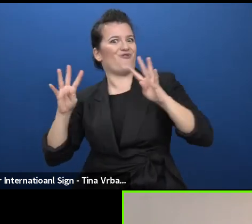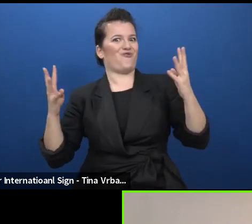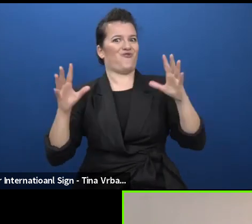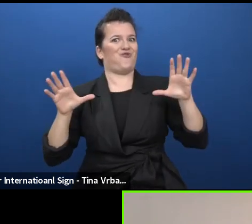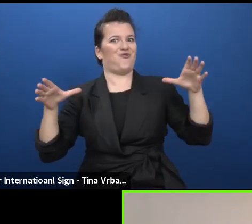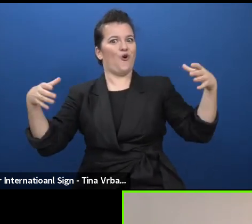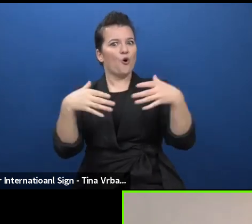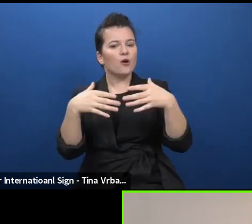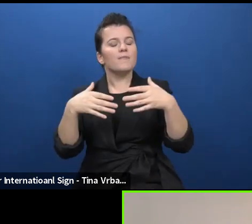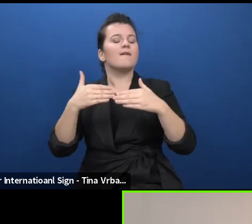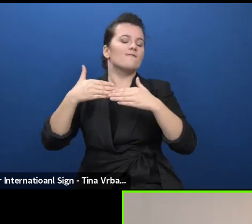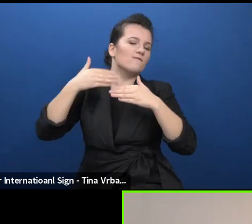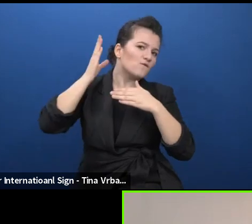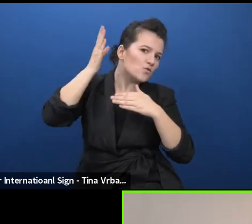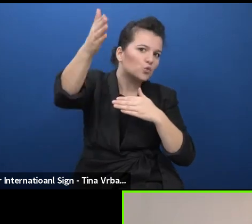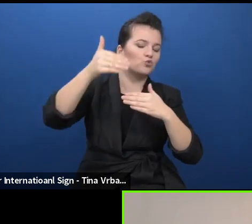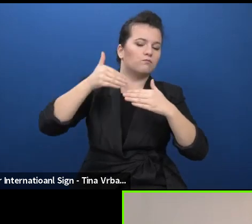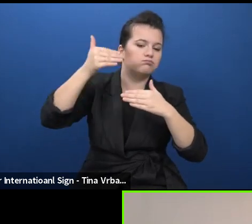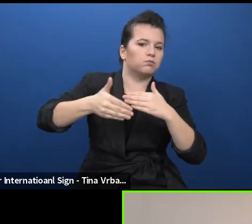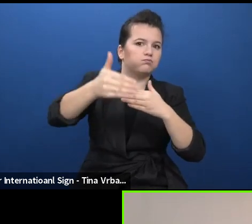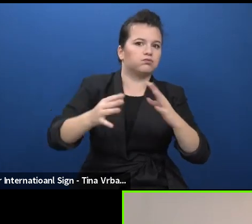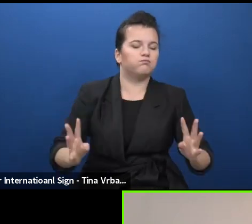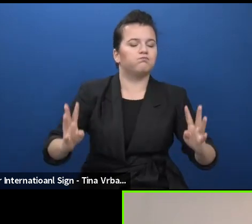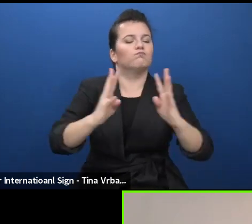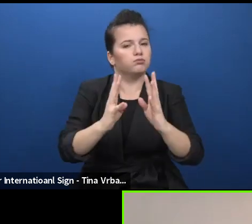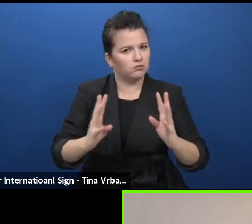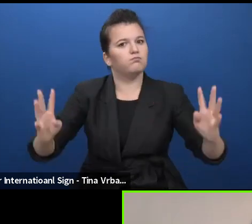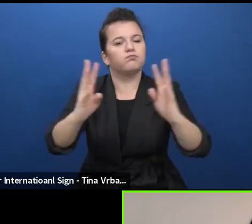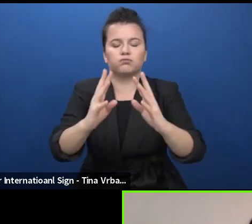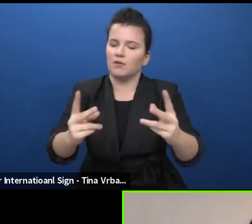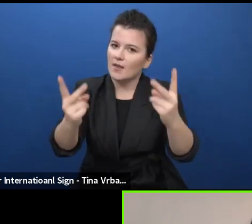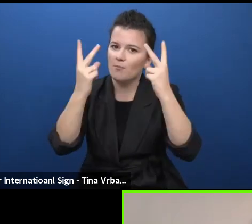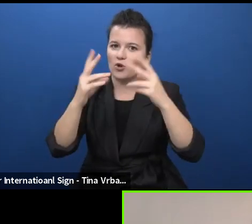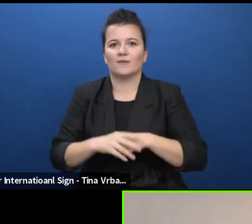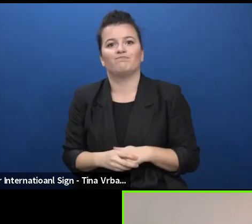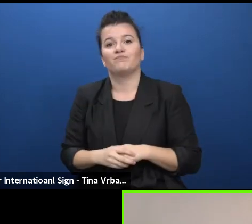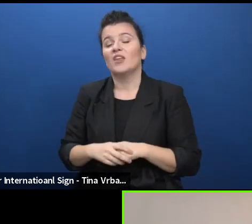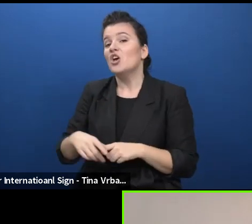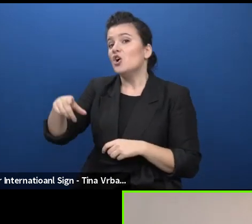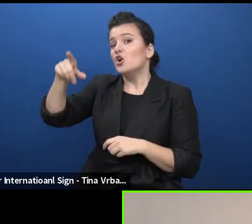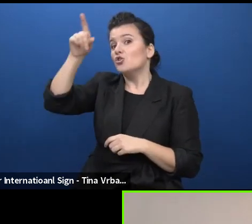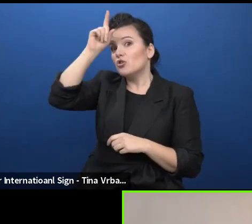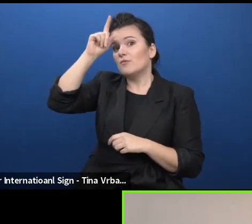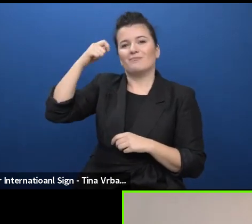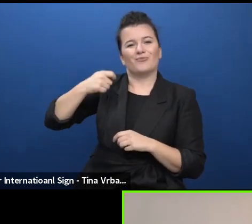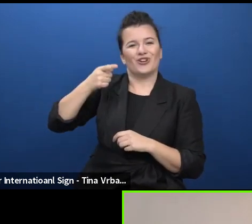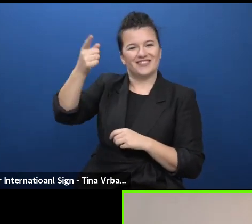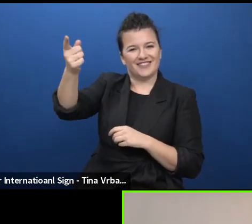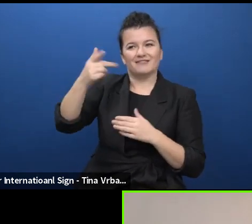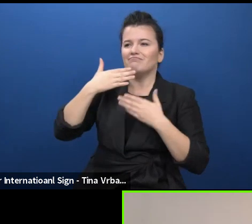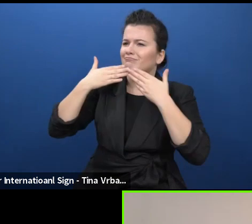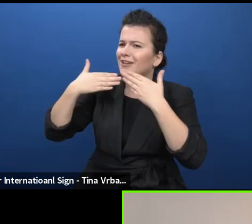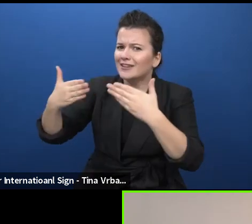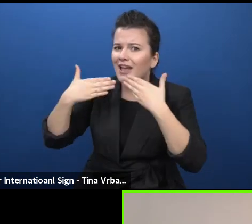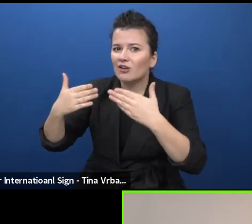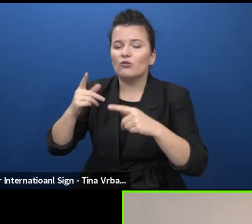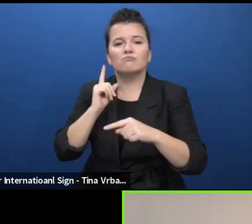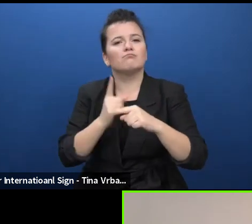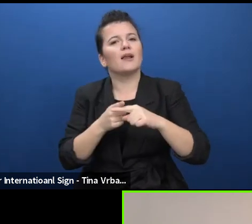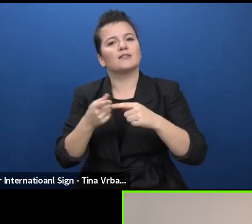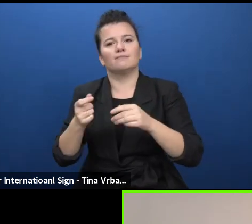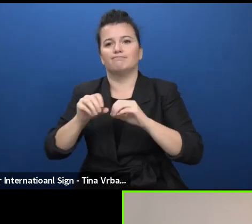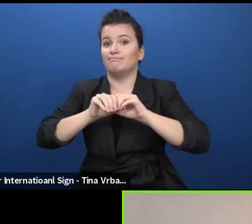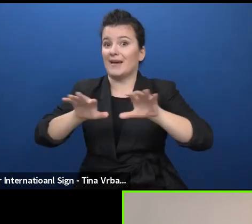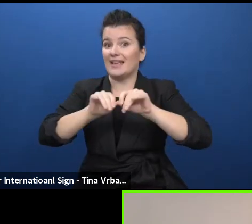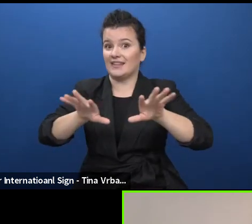are grateful to the European Commission and the German Minister of State for Culture and the Media, who in the frame of the German